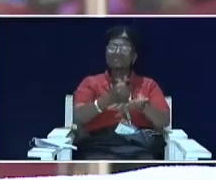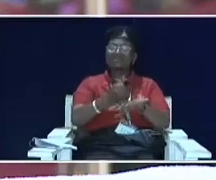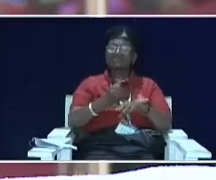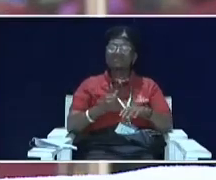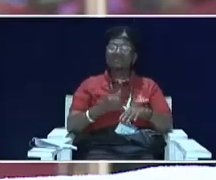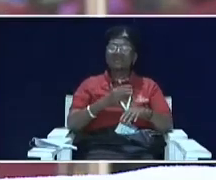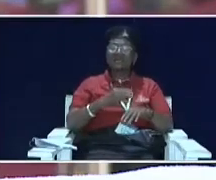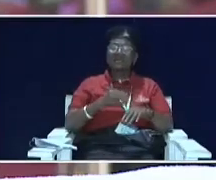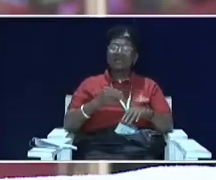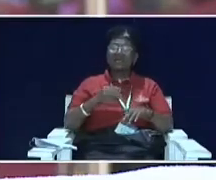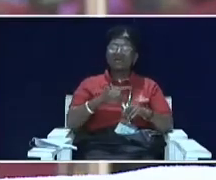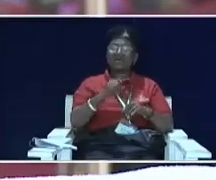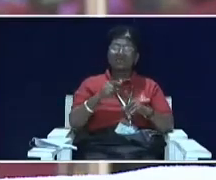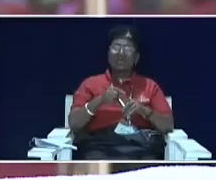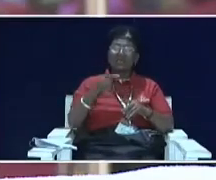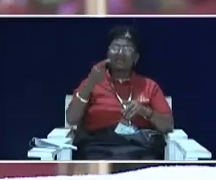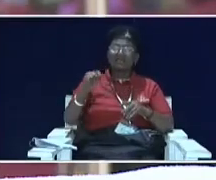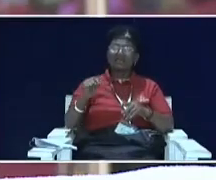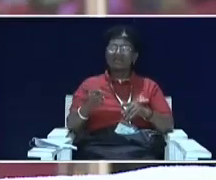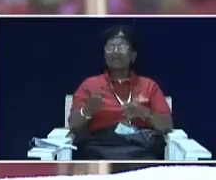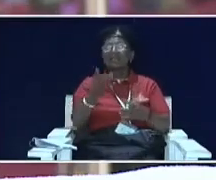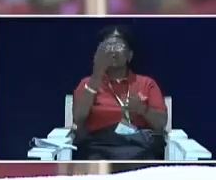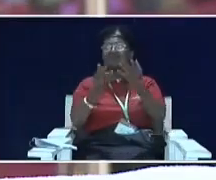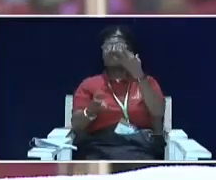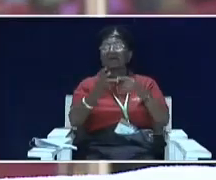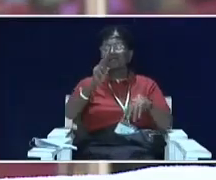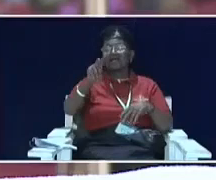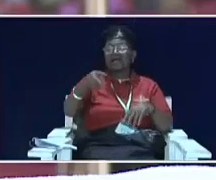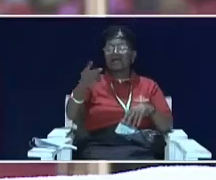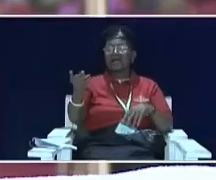when the fire falls,